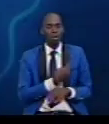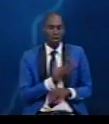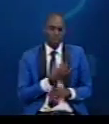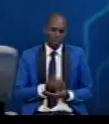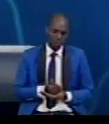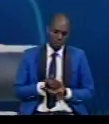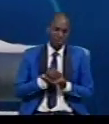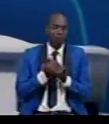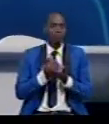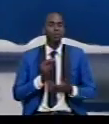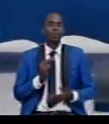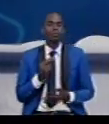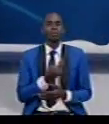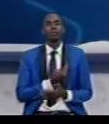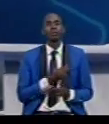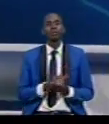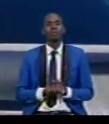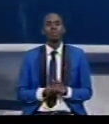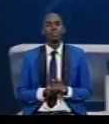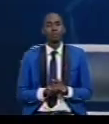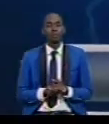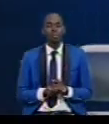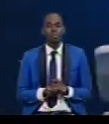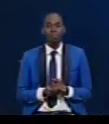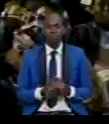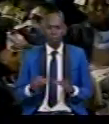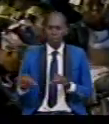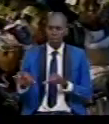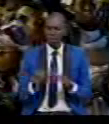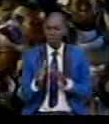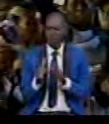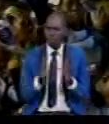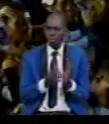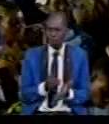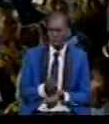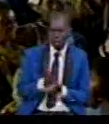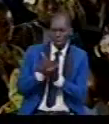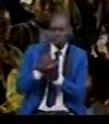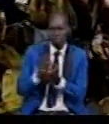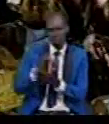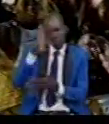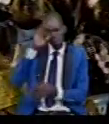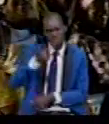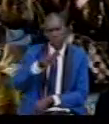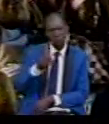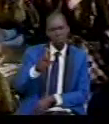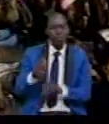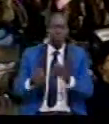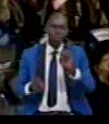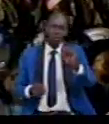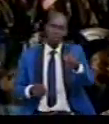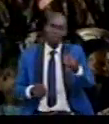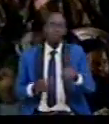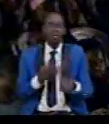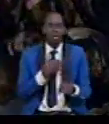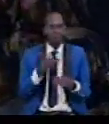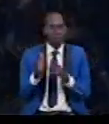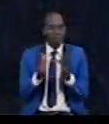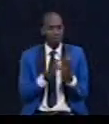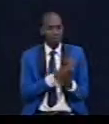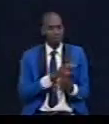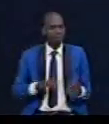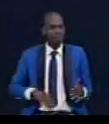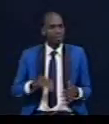us. Did Jesus help him? Yes, and Jesus Christ the